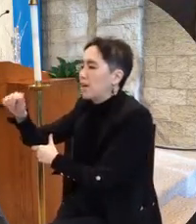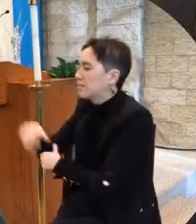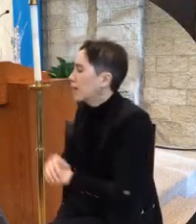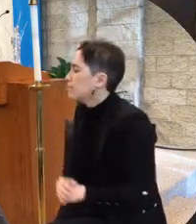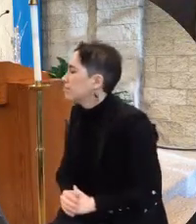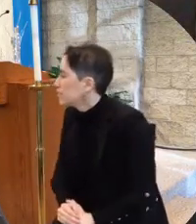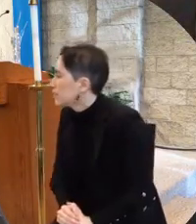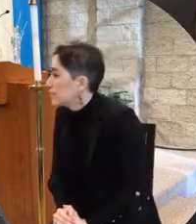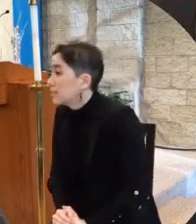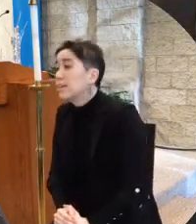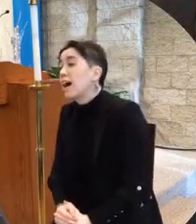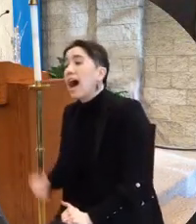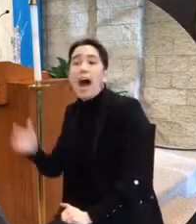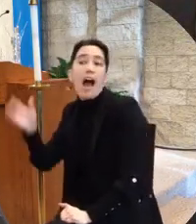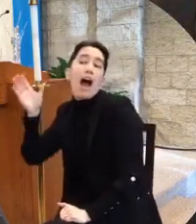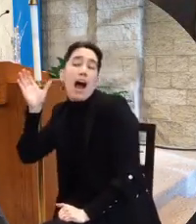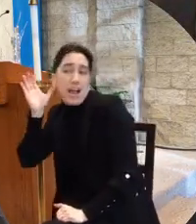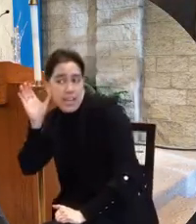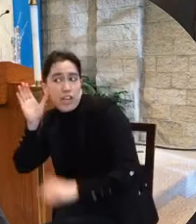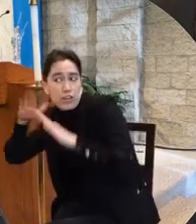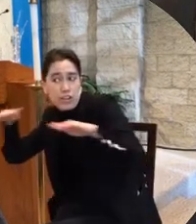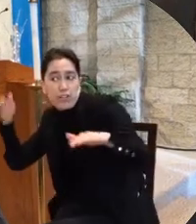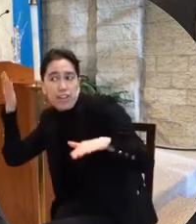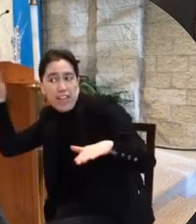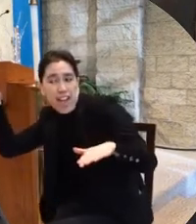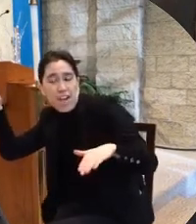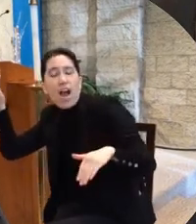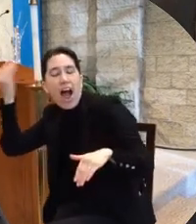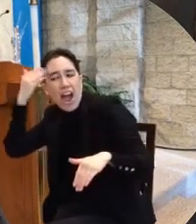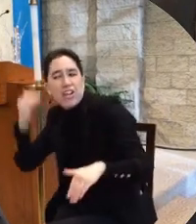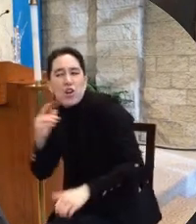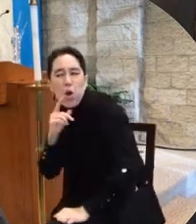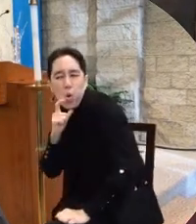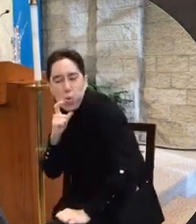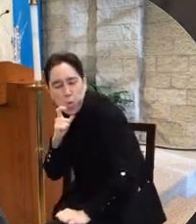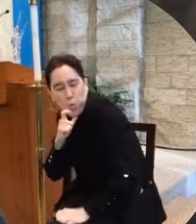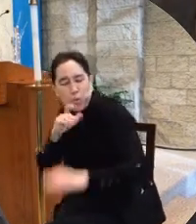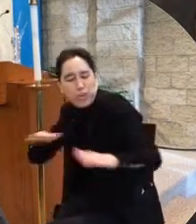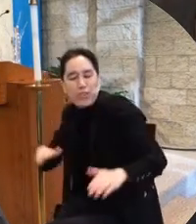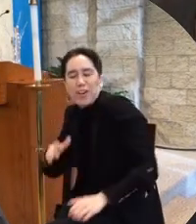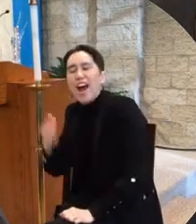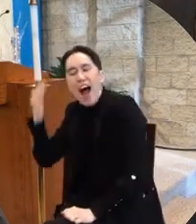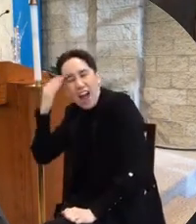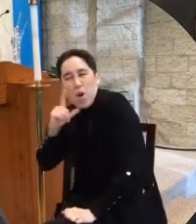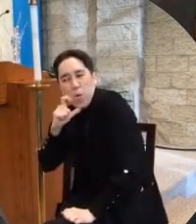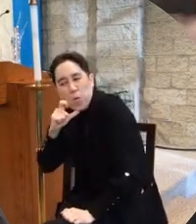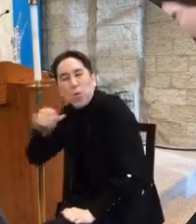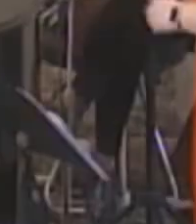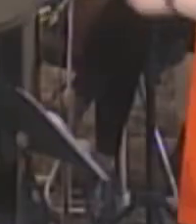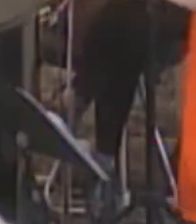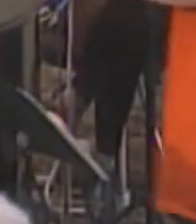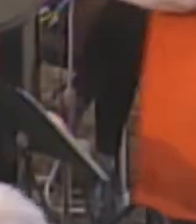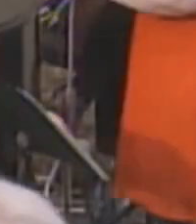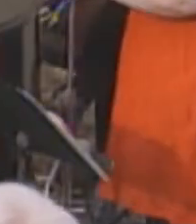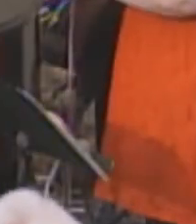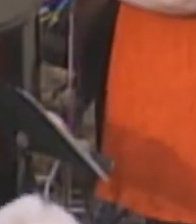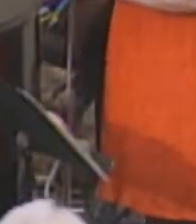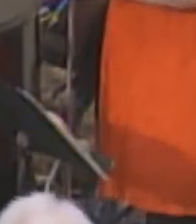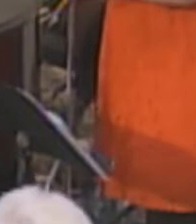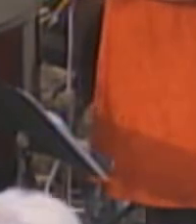I hear children out there. I know who they belong to. I know who's paying the college tuition. Let's bring them in, okay?